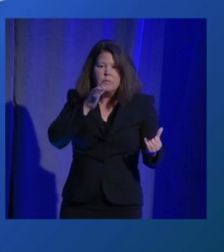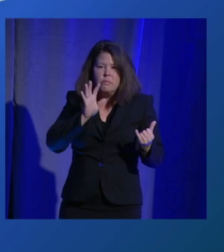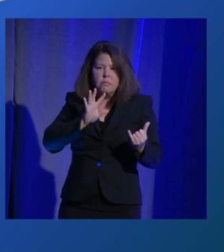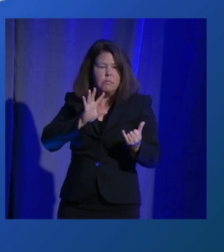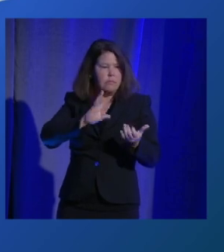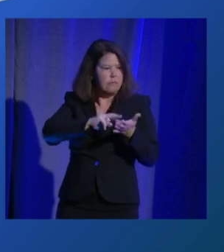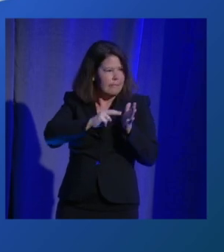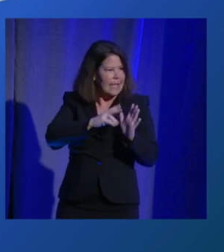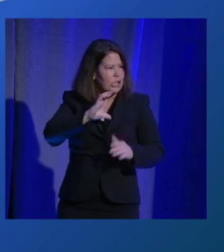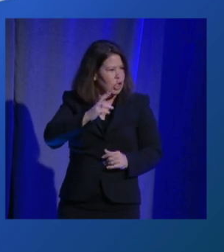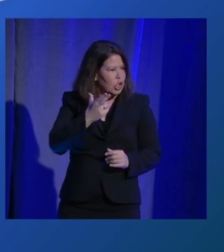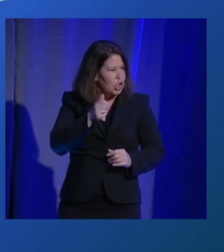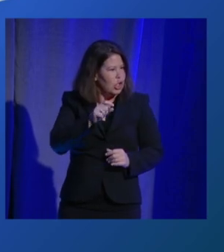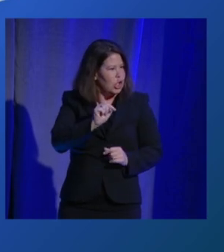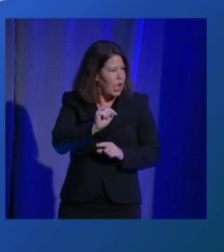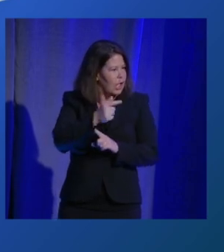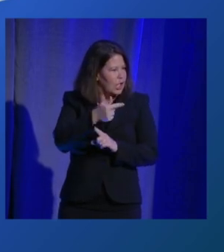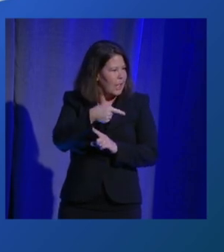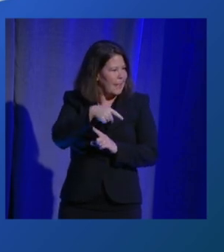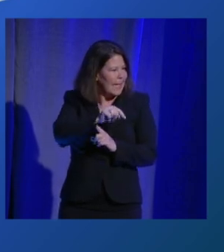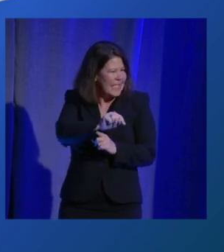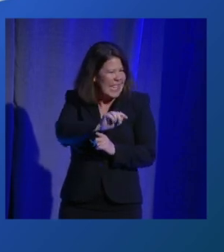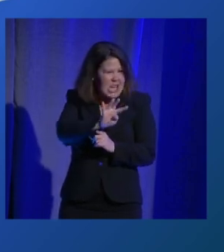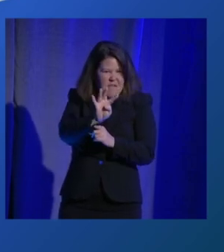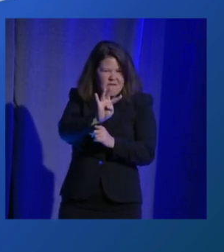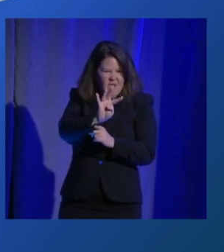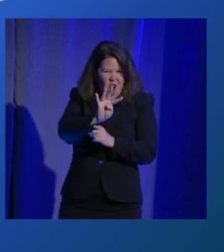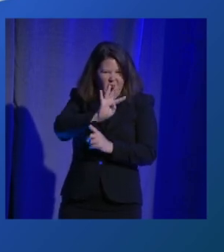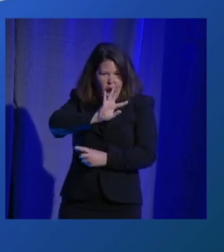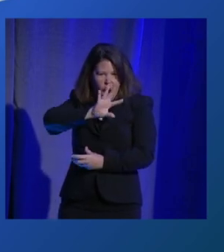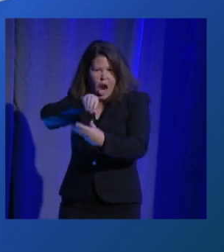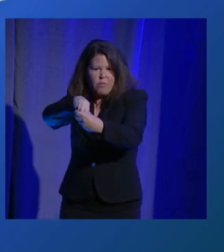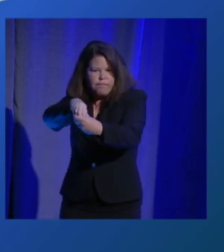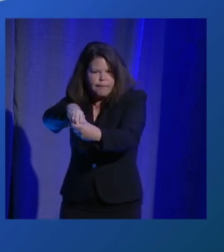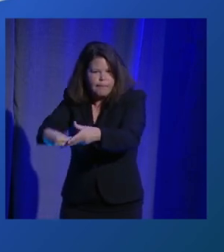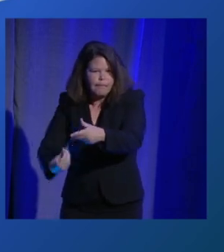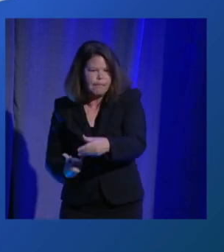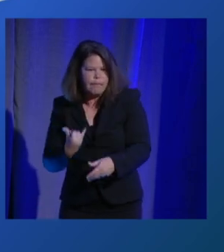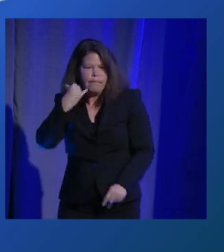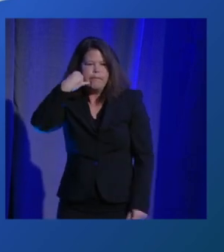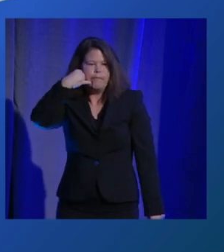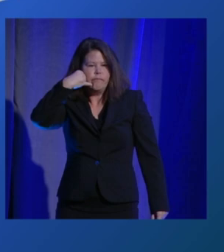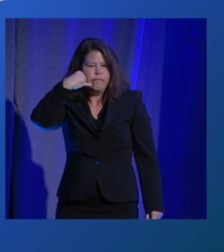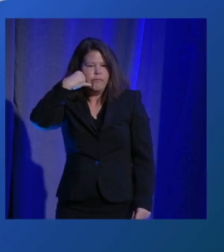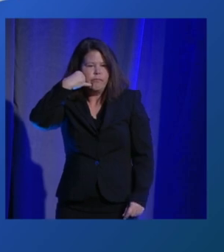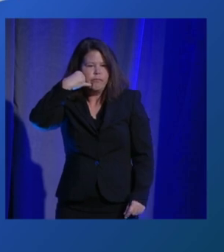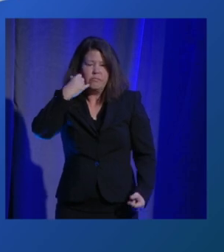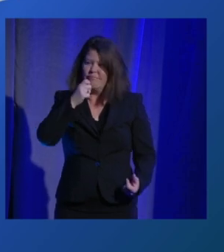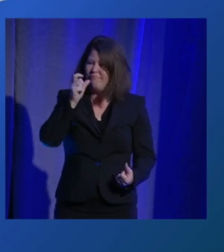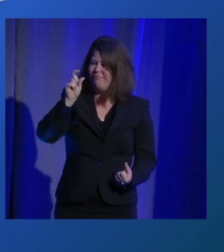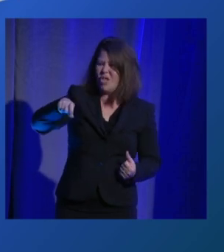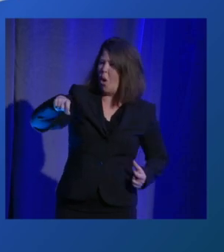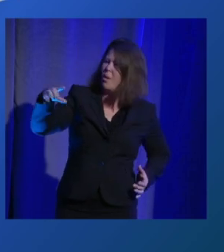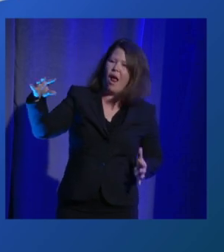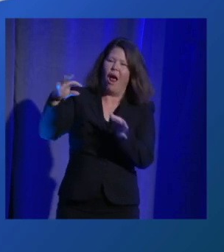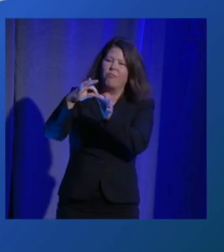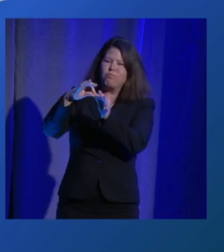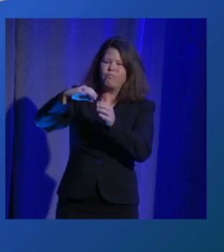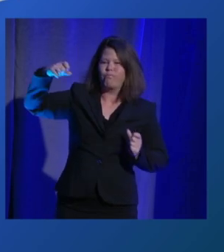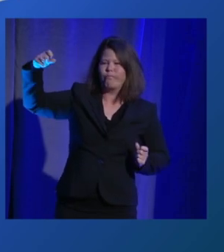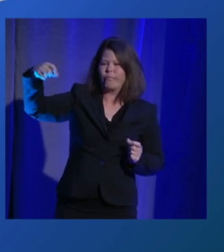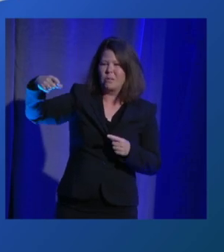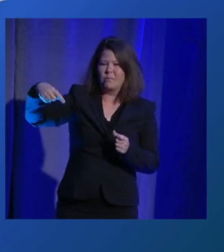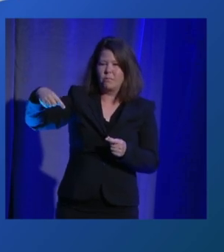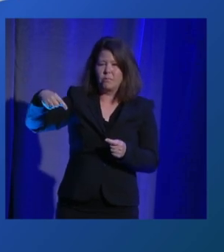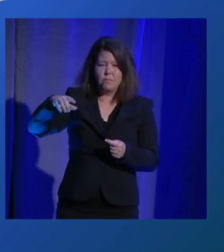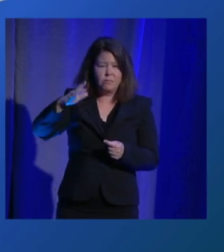GTP gp4 actually in my pocket with no connectivity from a Warf fighter point